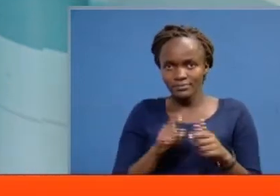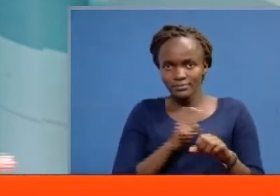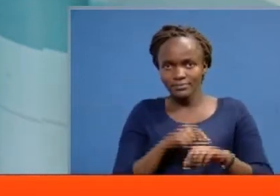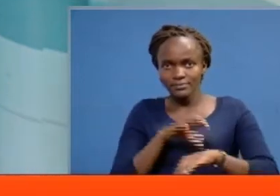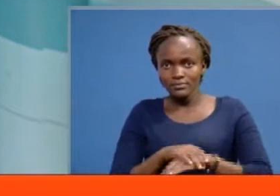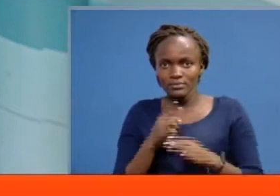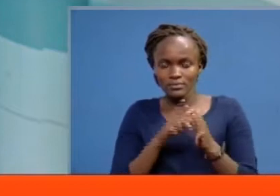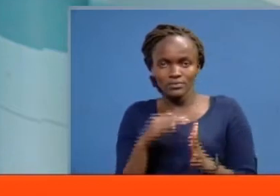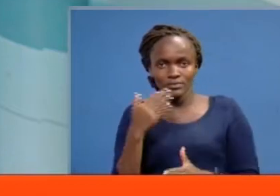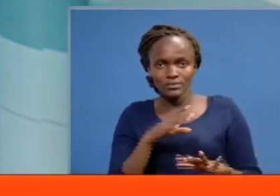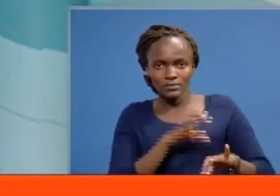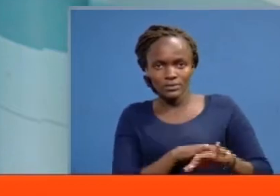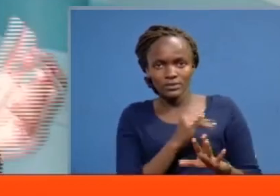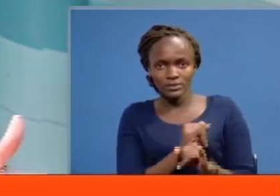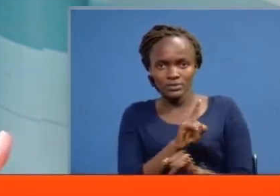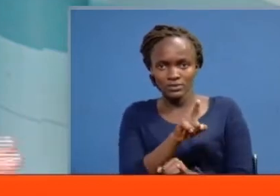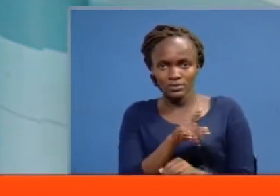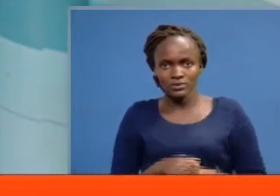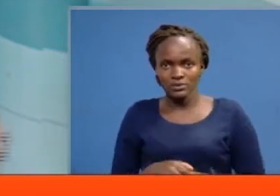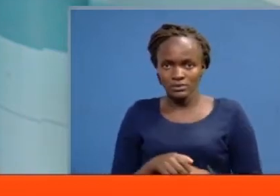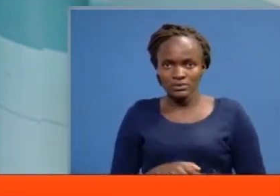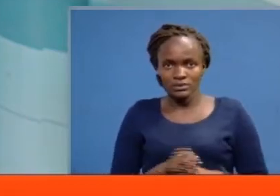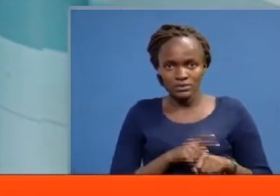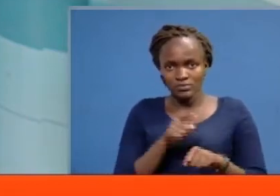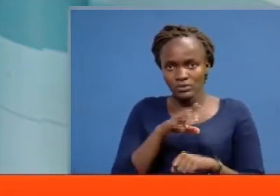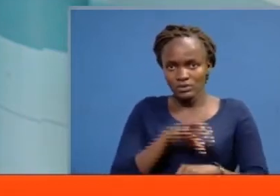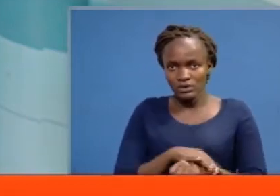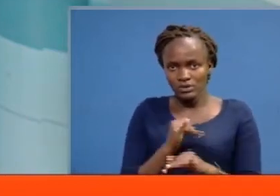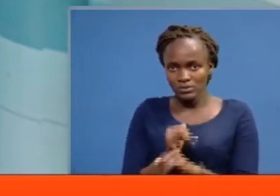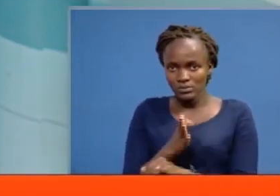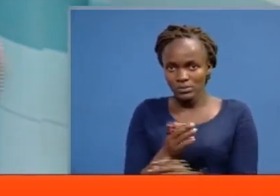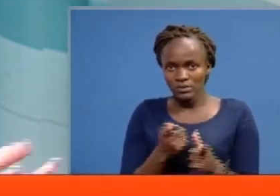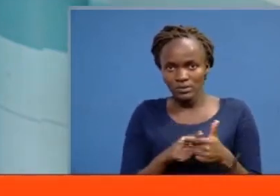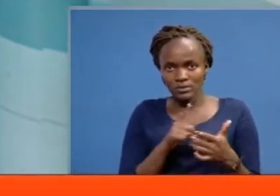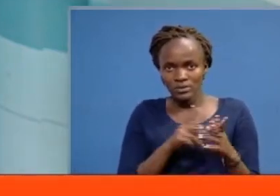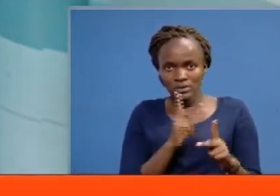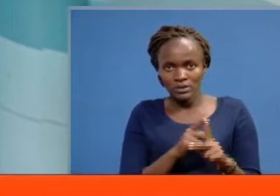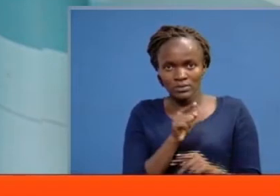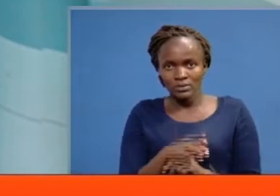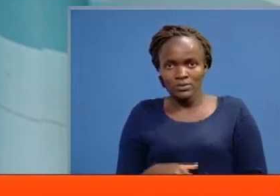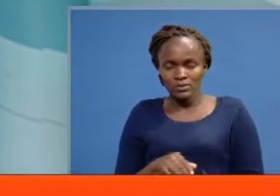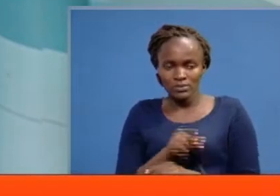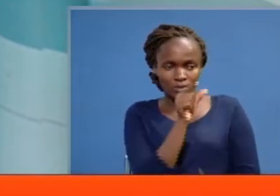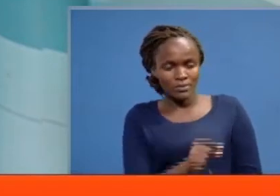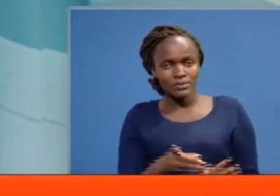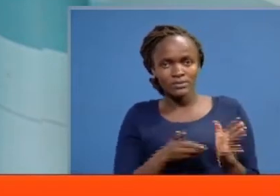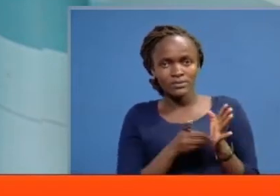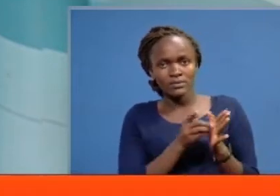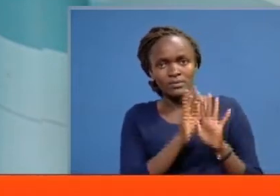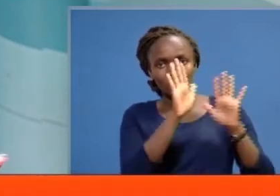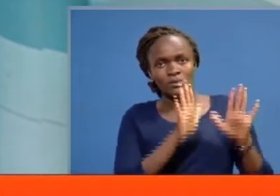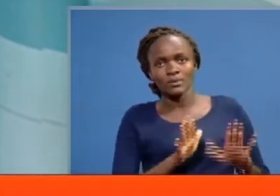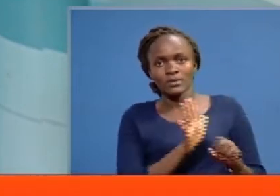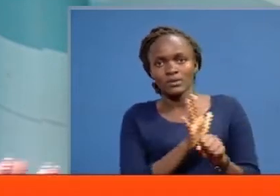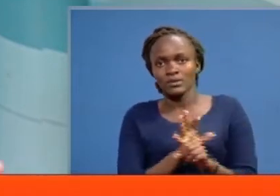will sustain you for that job? Once you get it, what will sustain you? And that's why personal development is very important. If, for example,